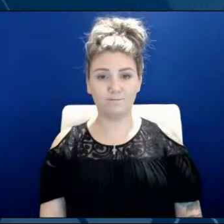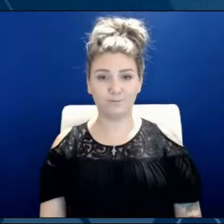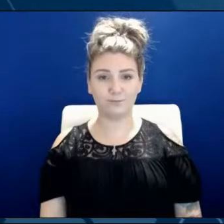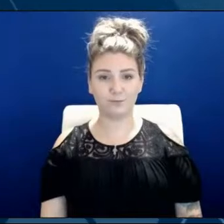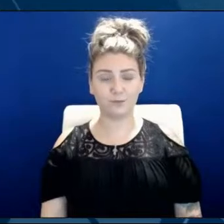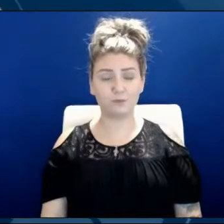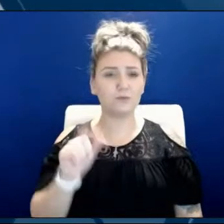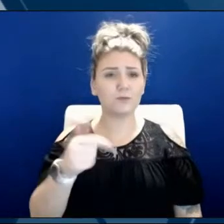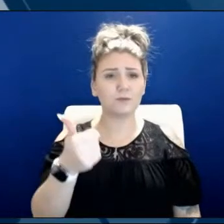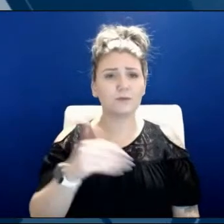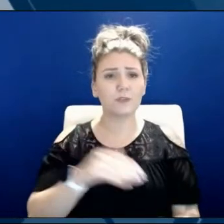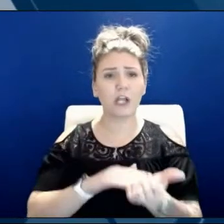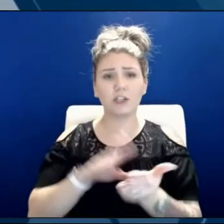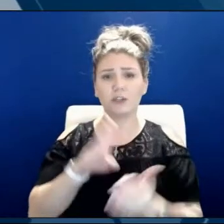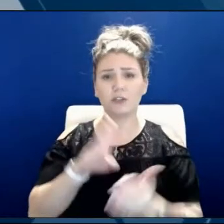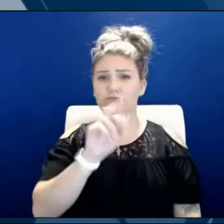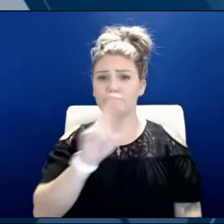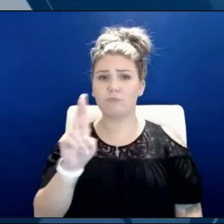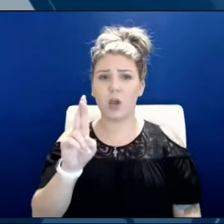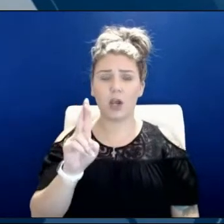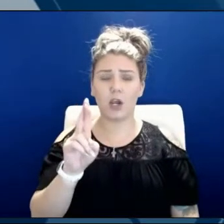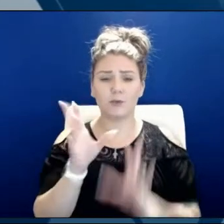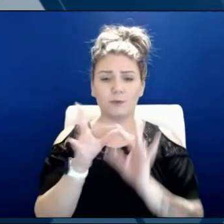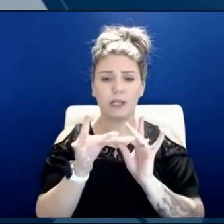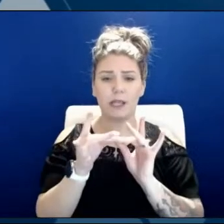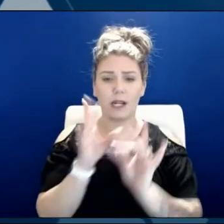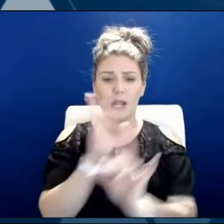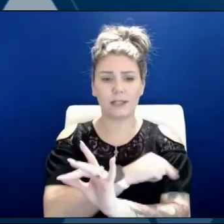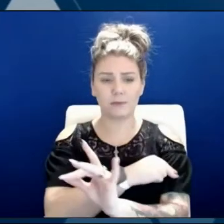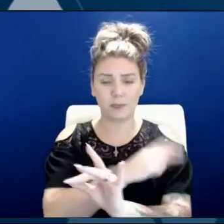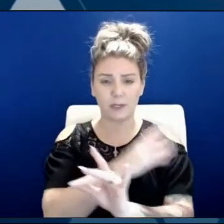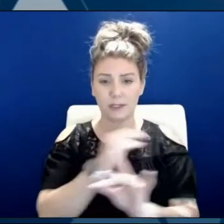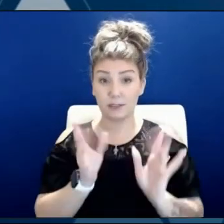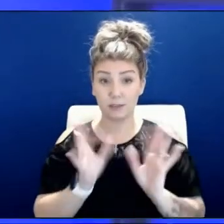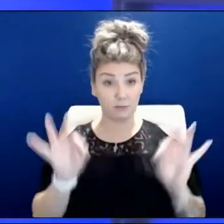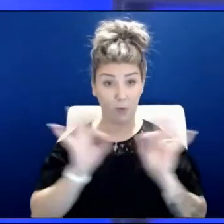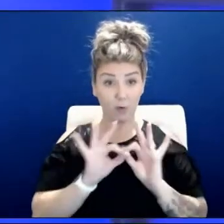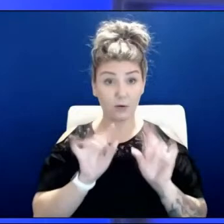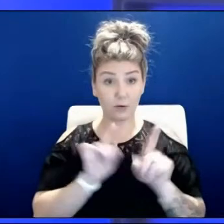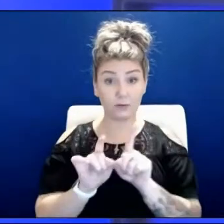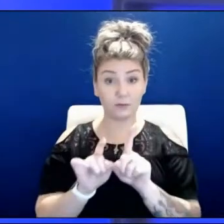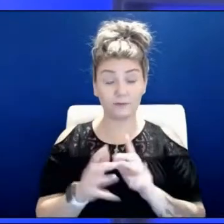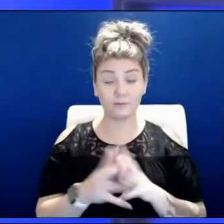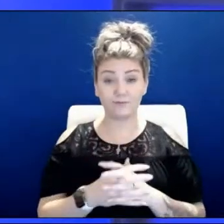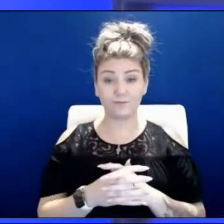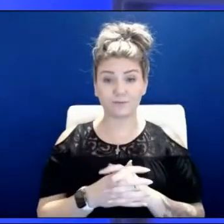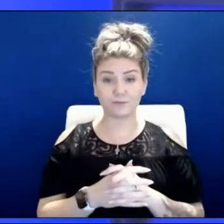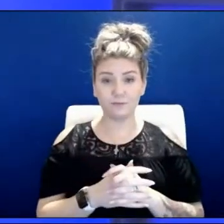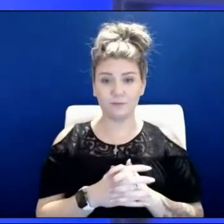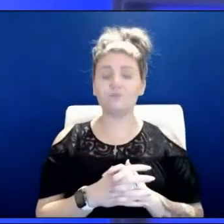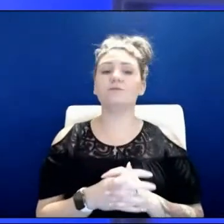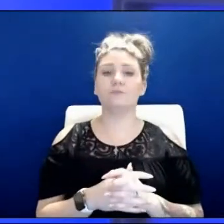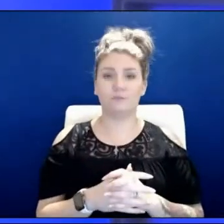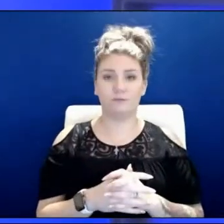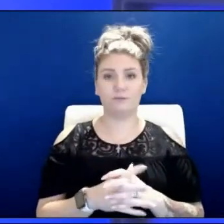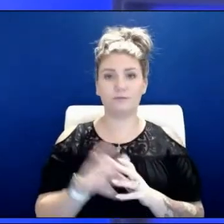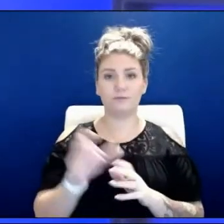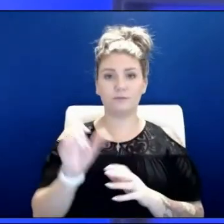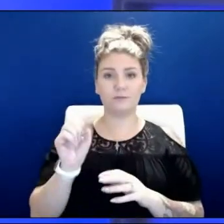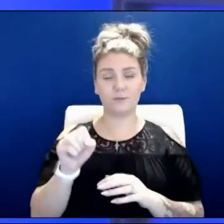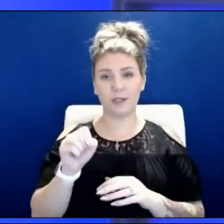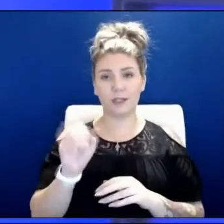think this point about hospitalization and death is still really important too. Yeah. That's the thing that I think I would drive home about this